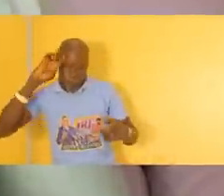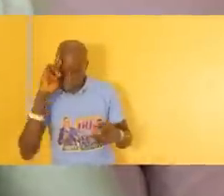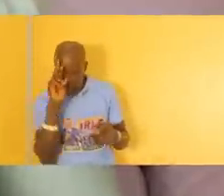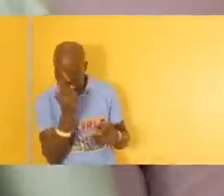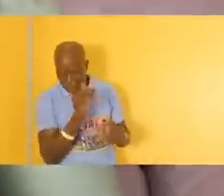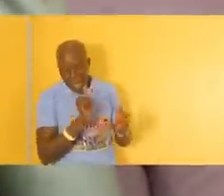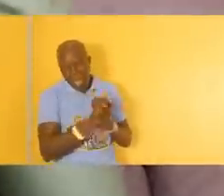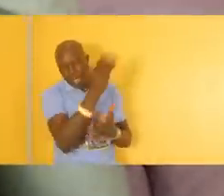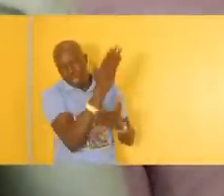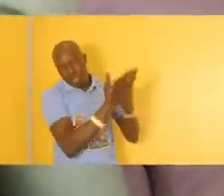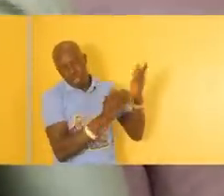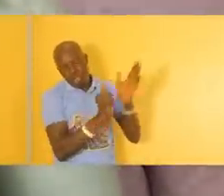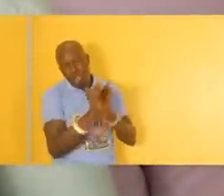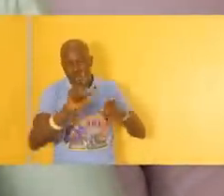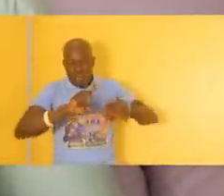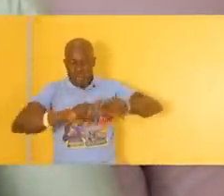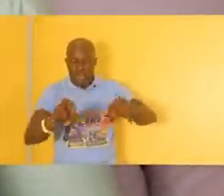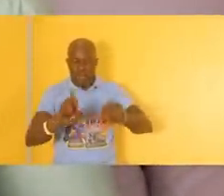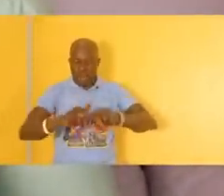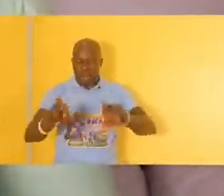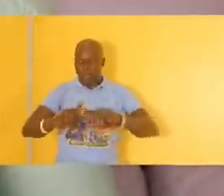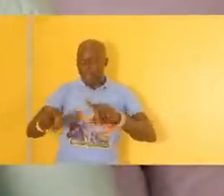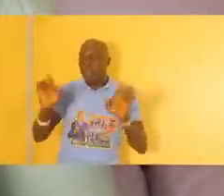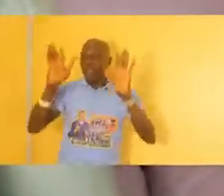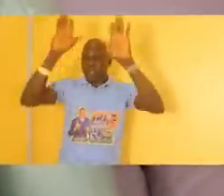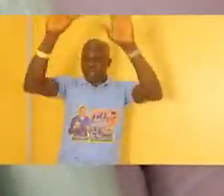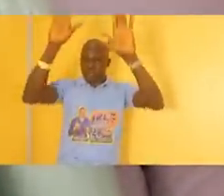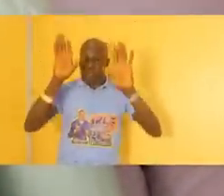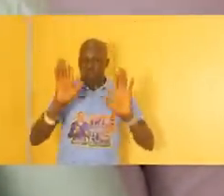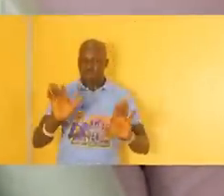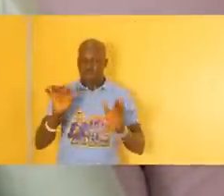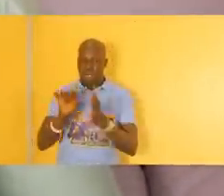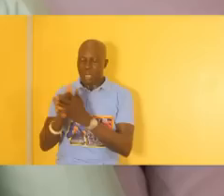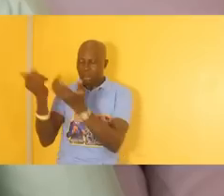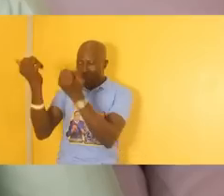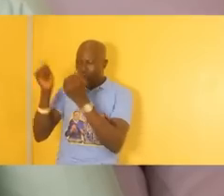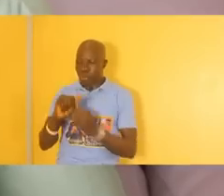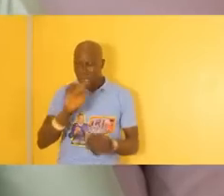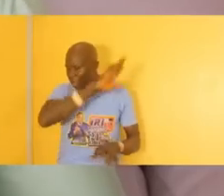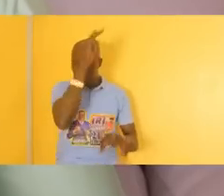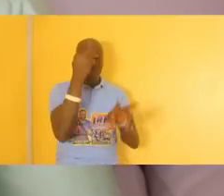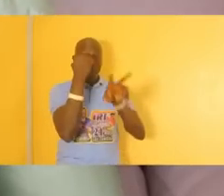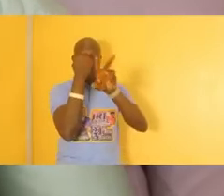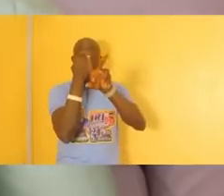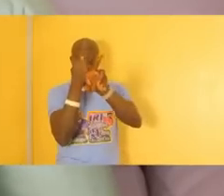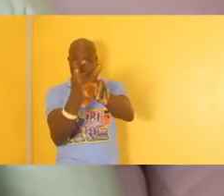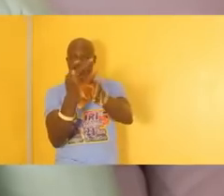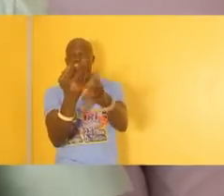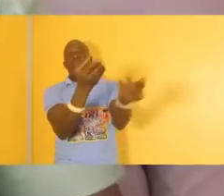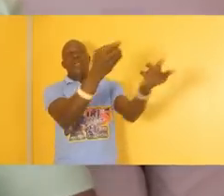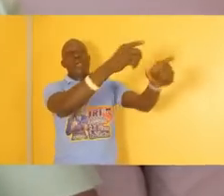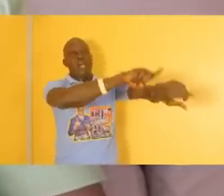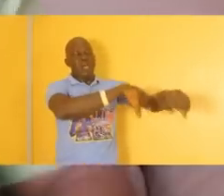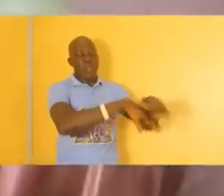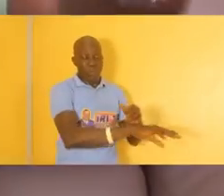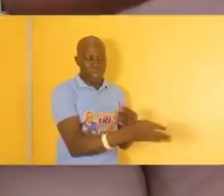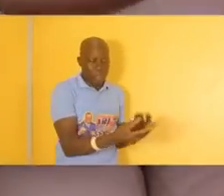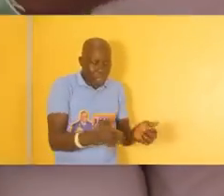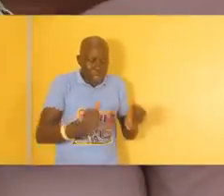now with you. He won't bury you. Now you woman. If you can come along with your husband, you come to